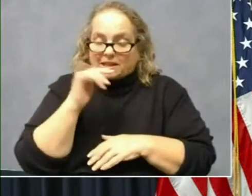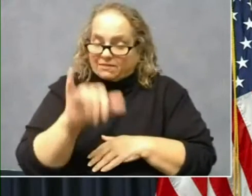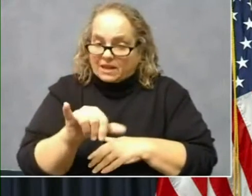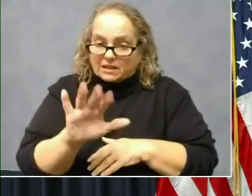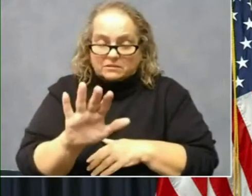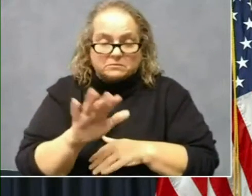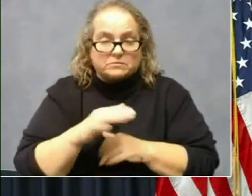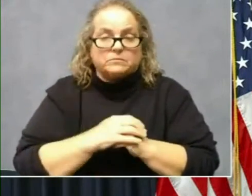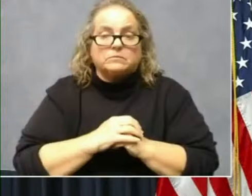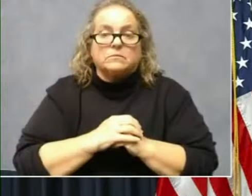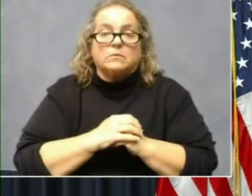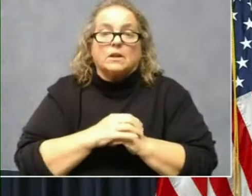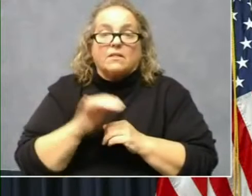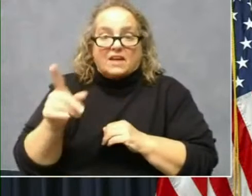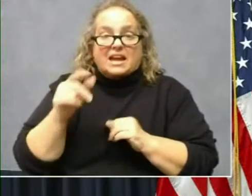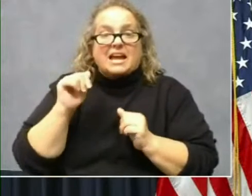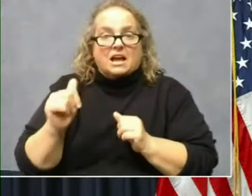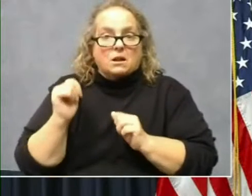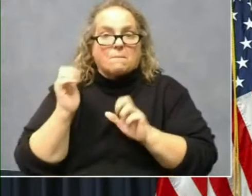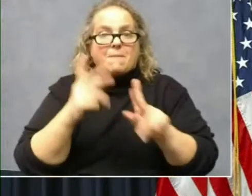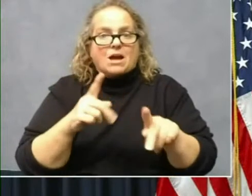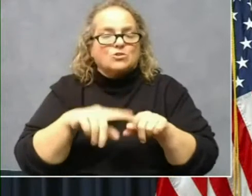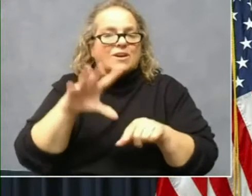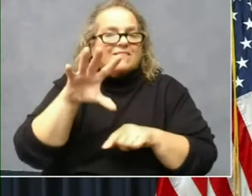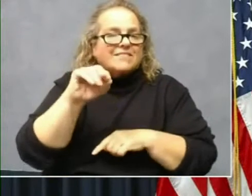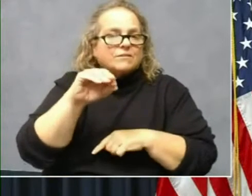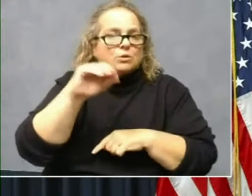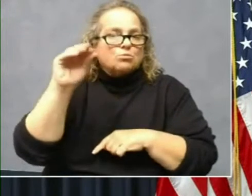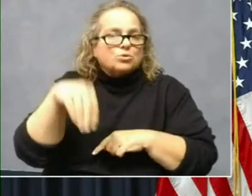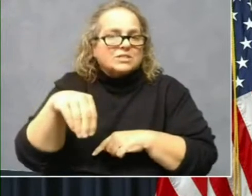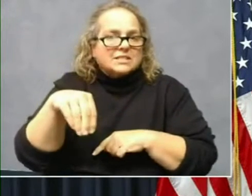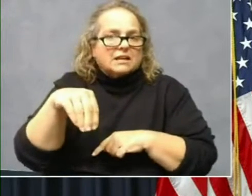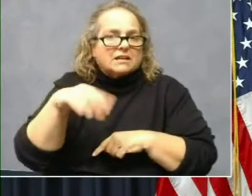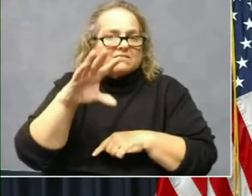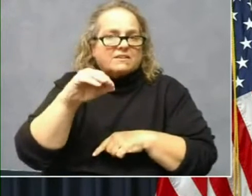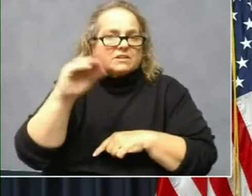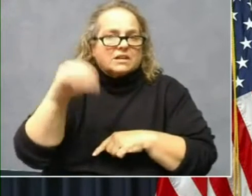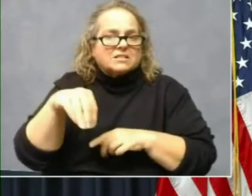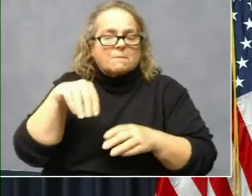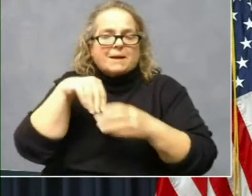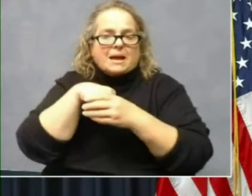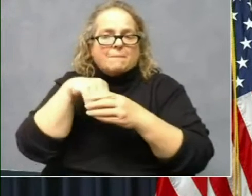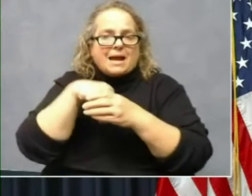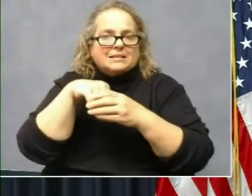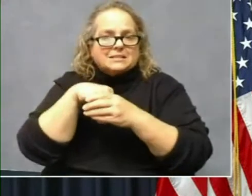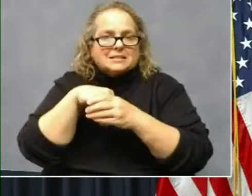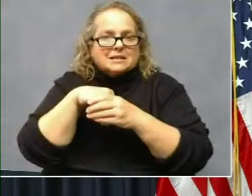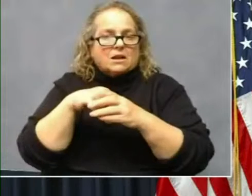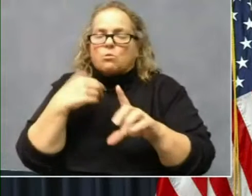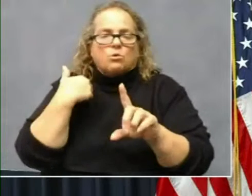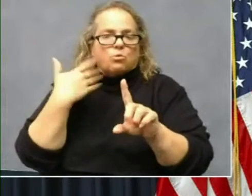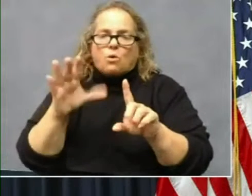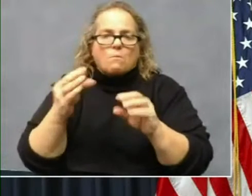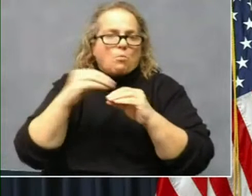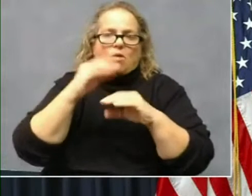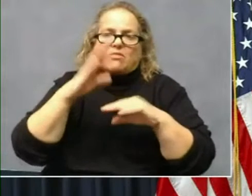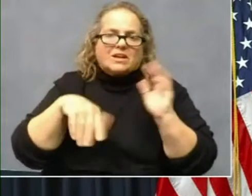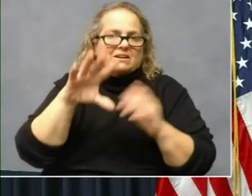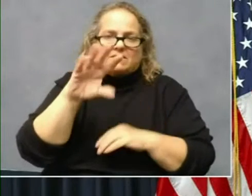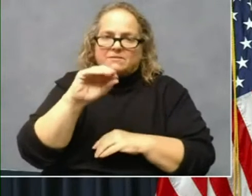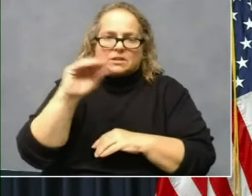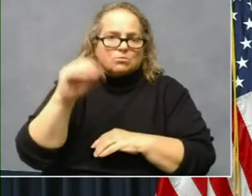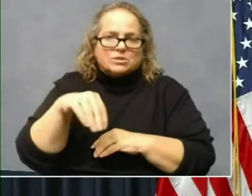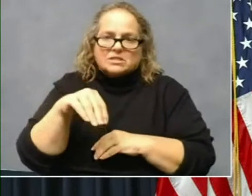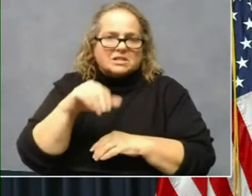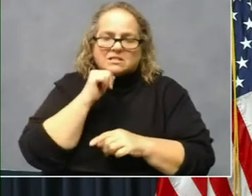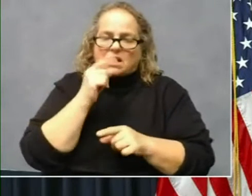That they would be able to return to the 50% capacity they were at before. Expanding beyond that right now isn't the right thing